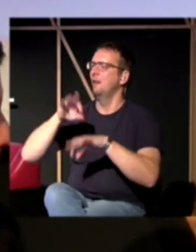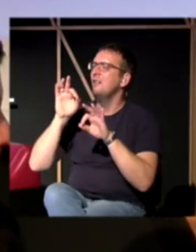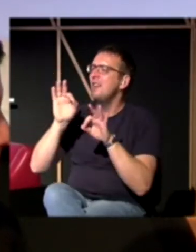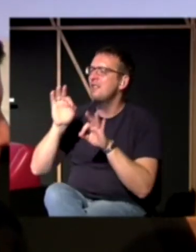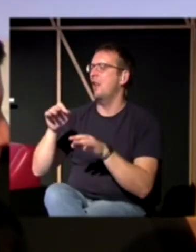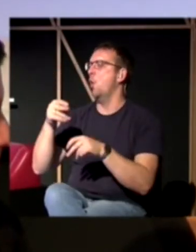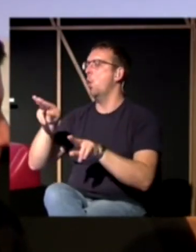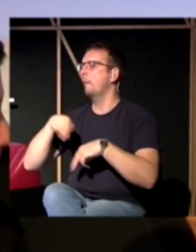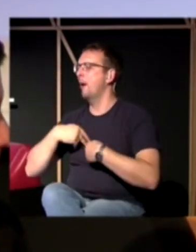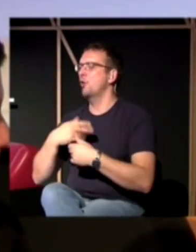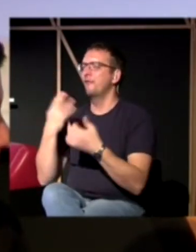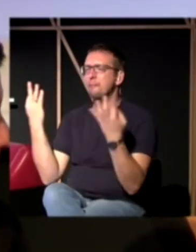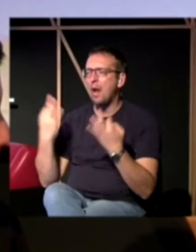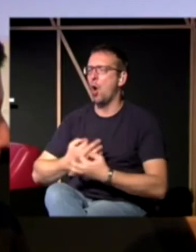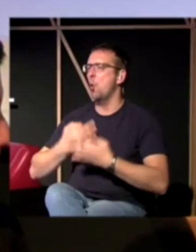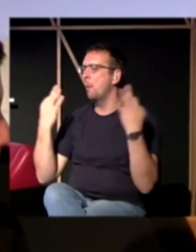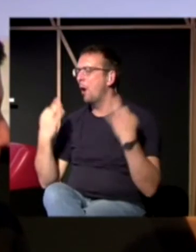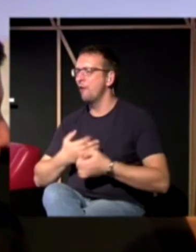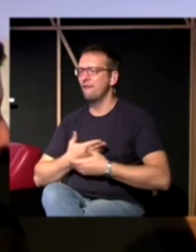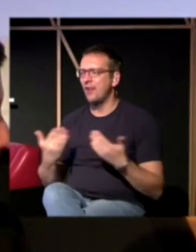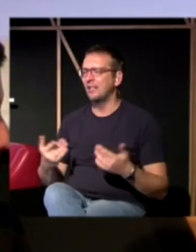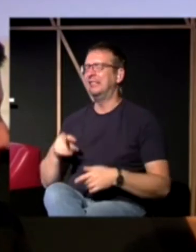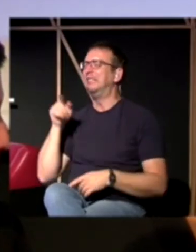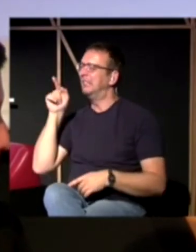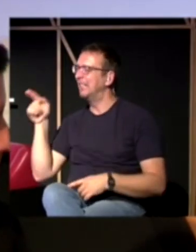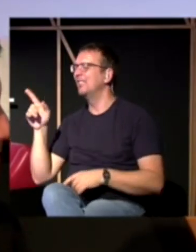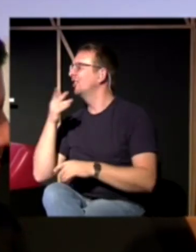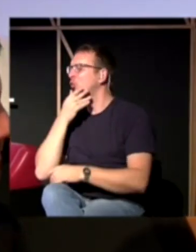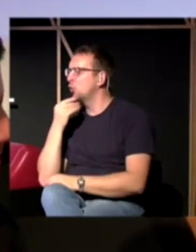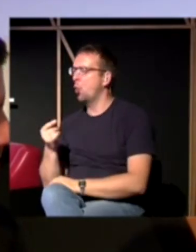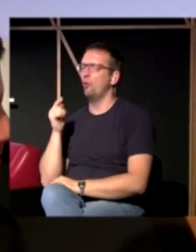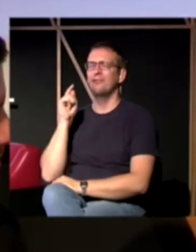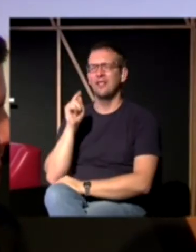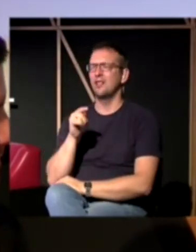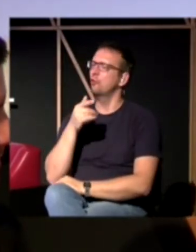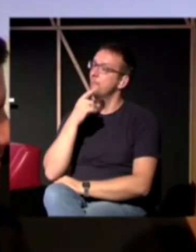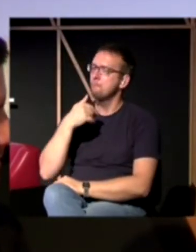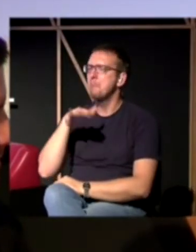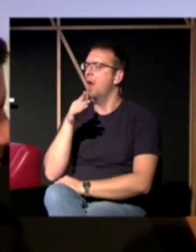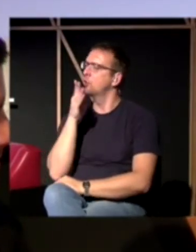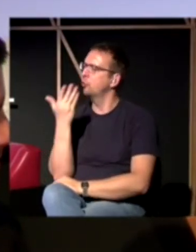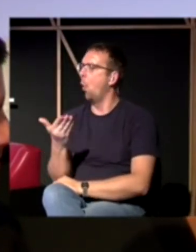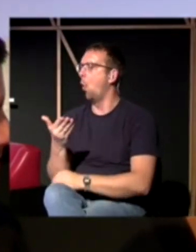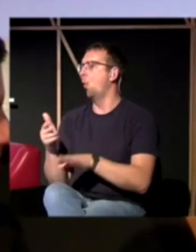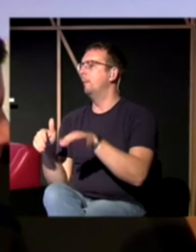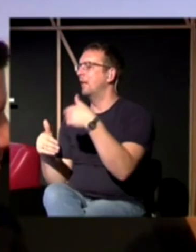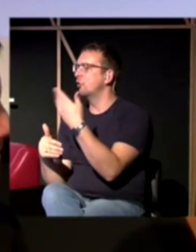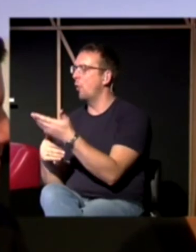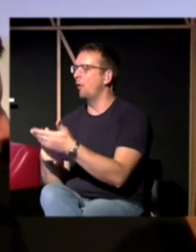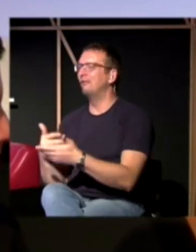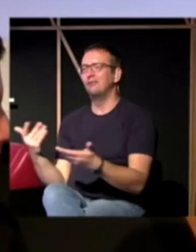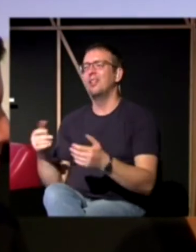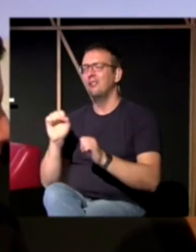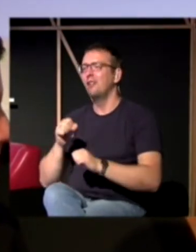cultural managers to become more responsive and supportive to introduction ADC services